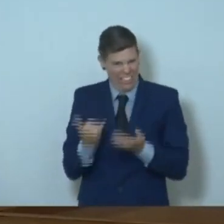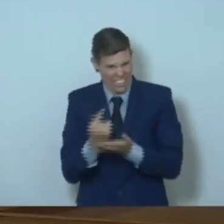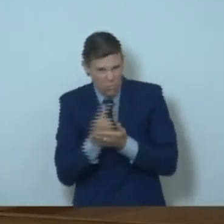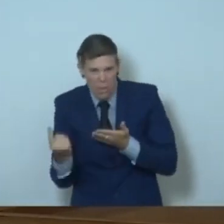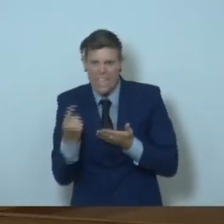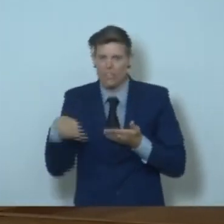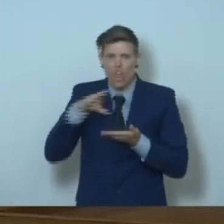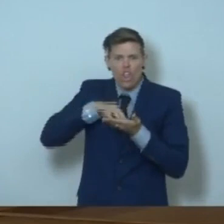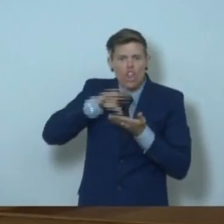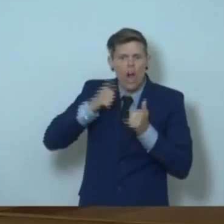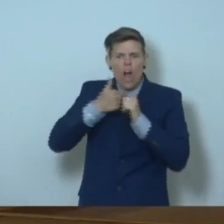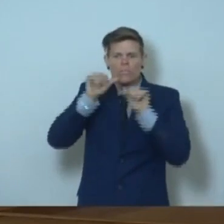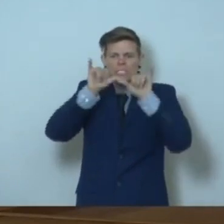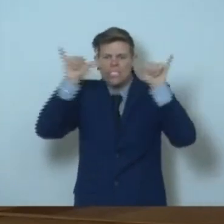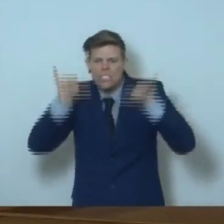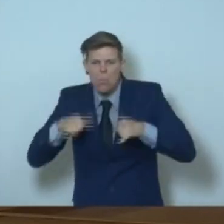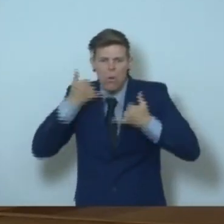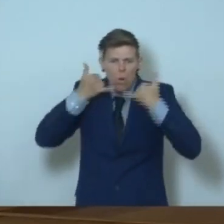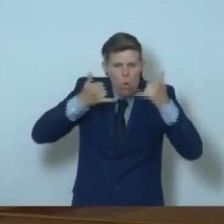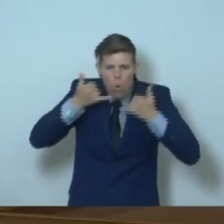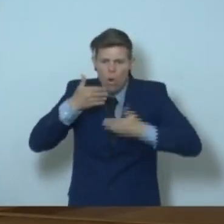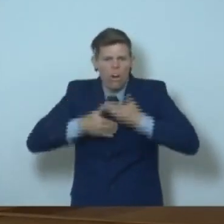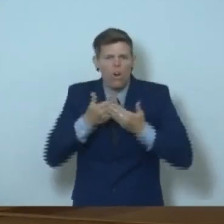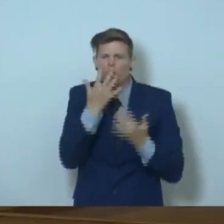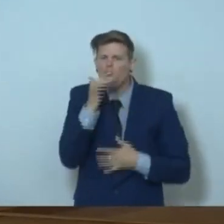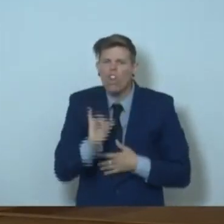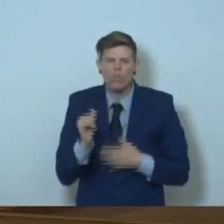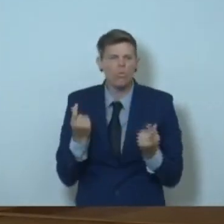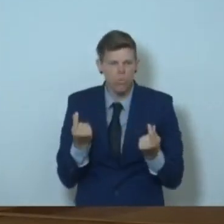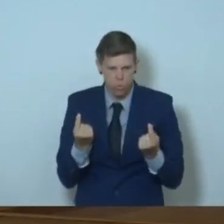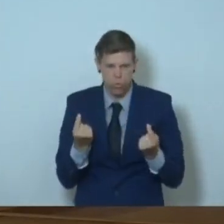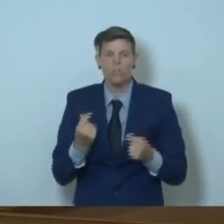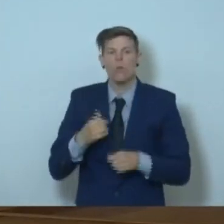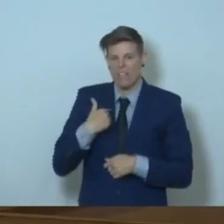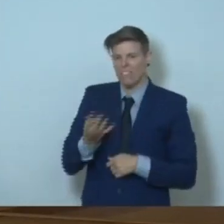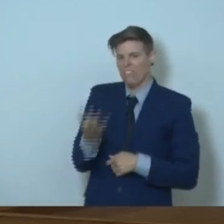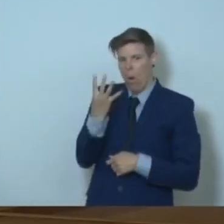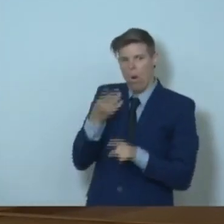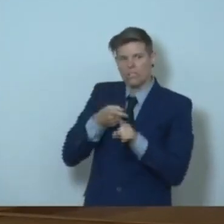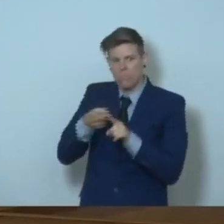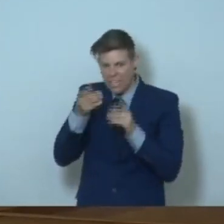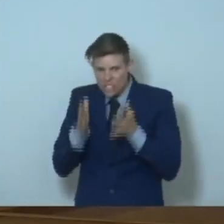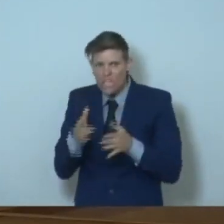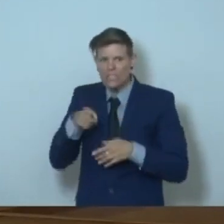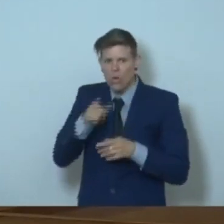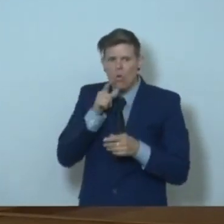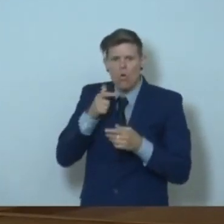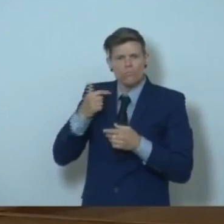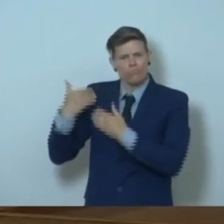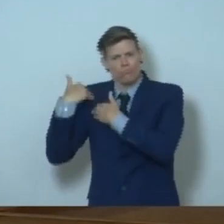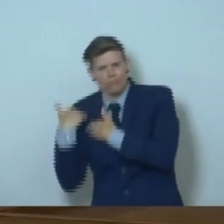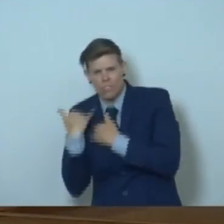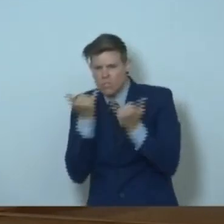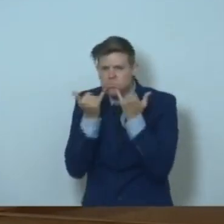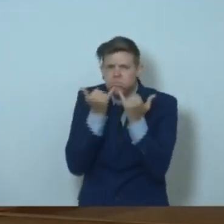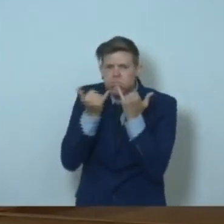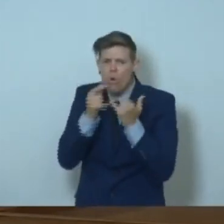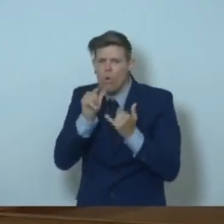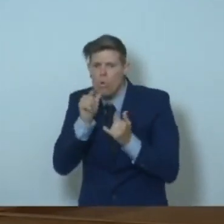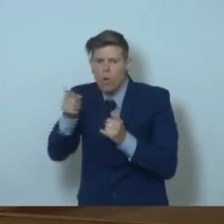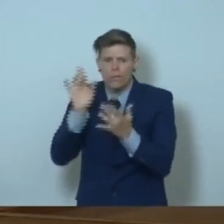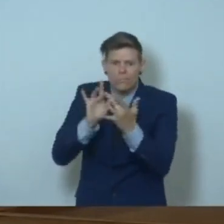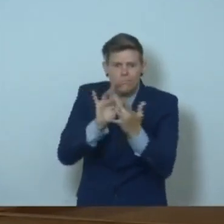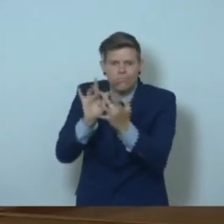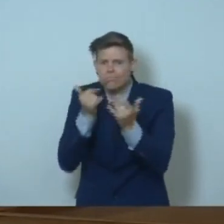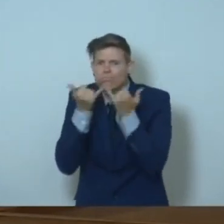Those are the supervisors. 24 contact tracers start next week. And then the plan is to bring